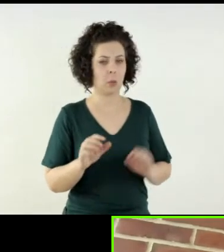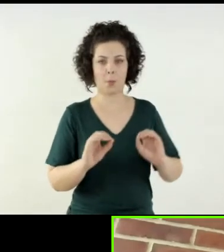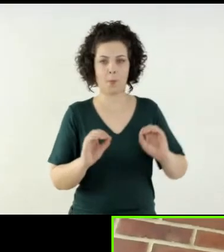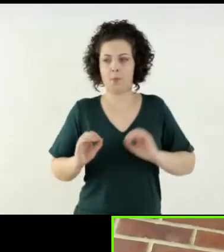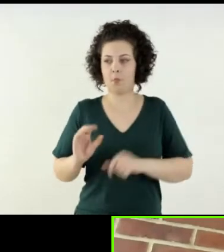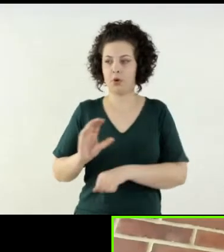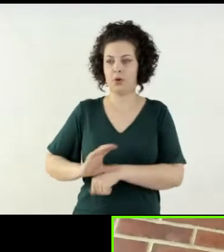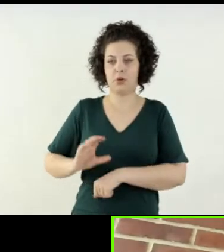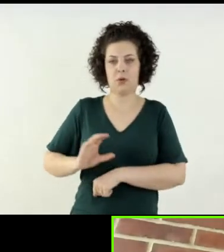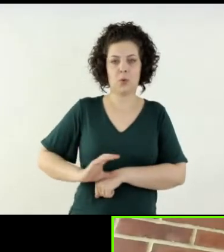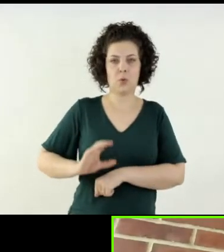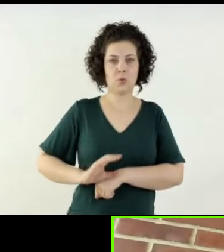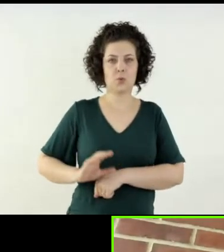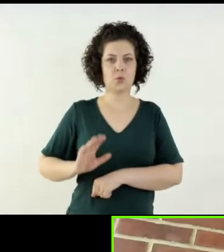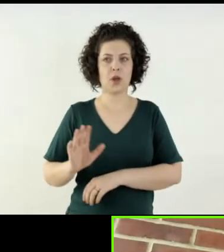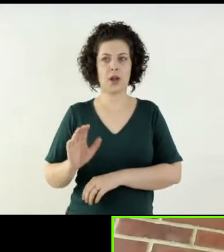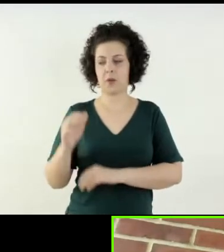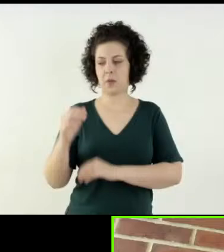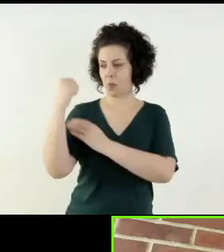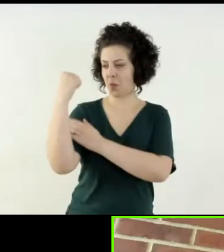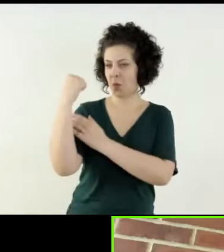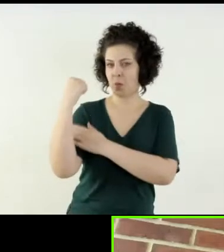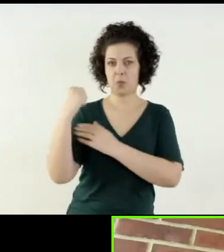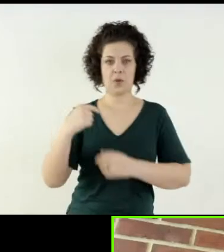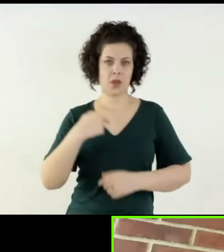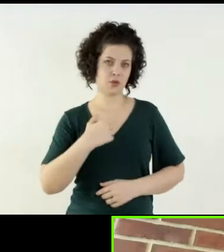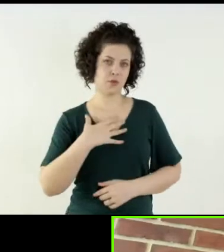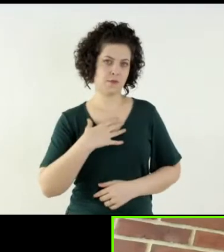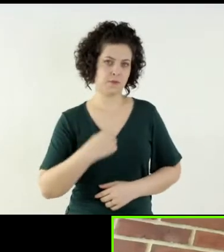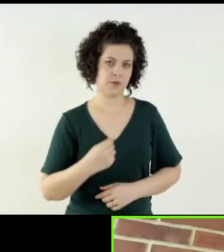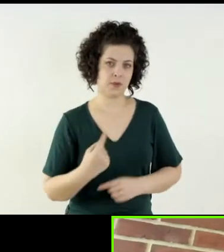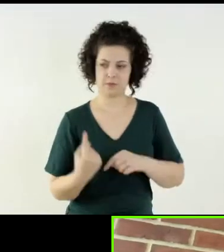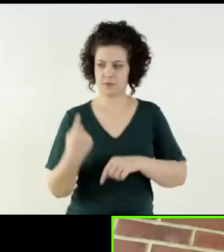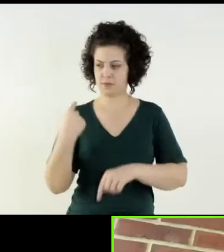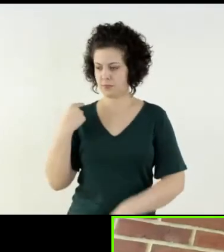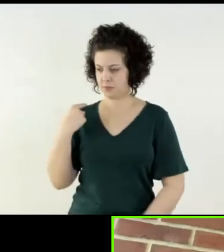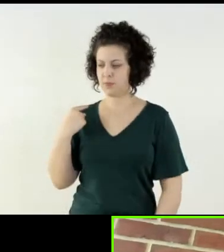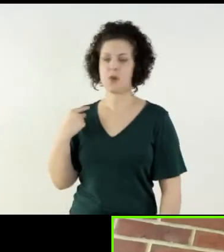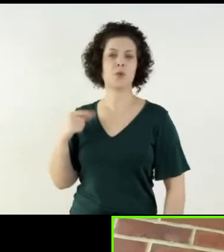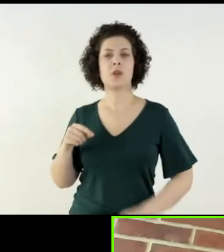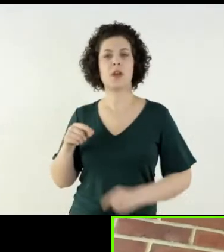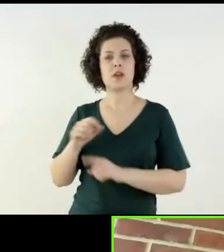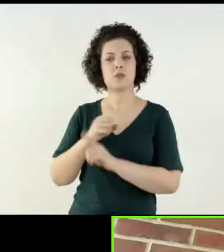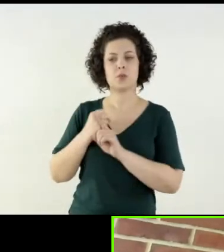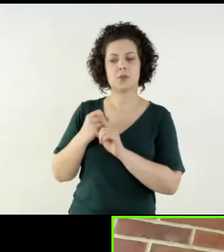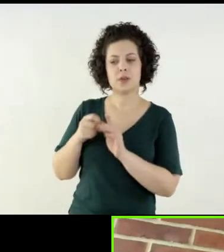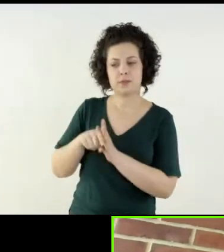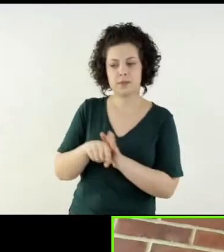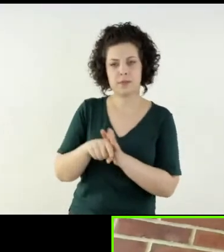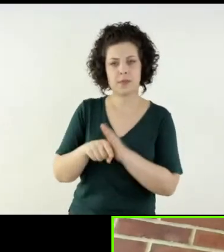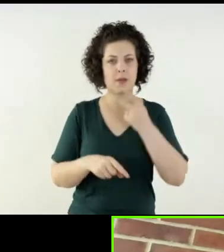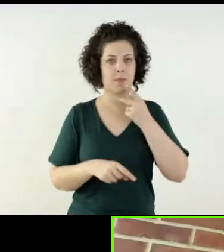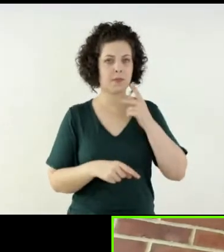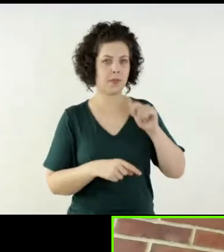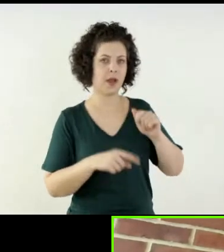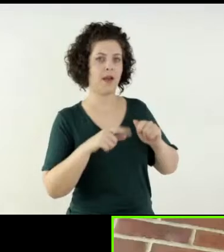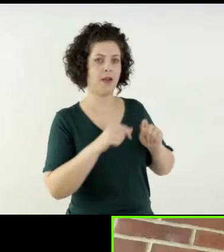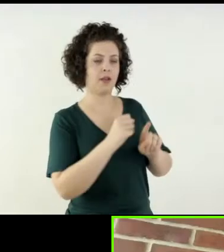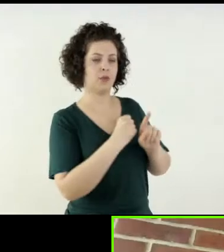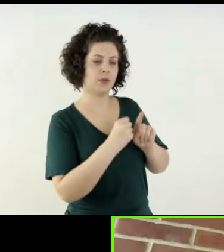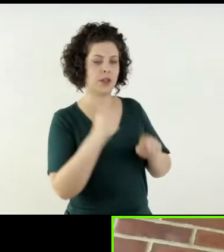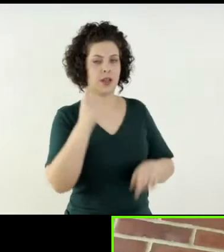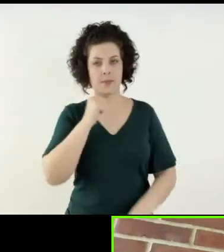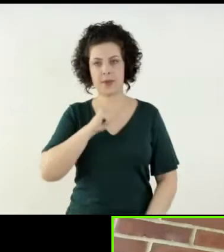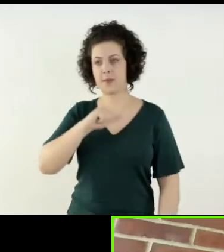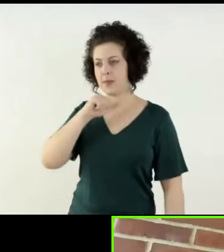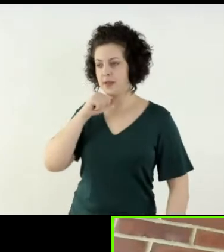the daughter of a social scientist. My father is a sociologist, and my mother works in reproductive health. And so in